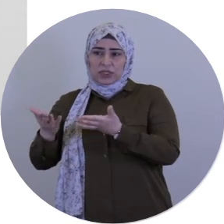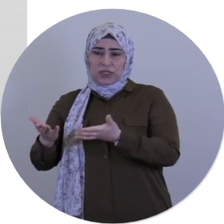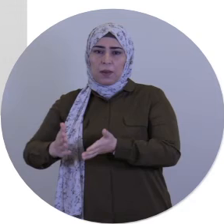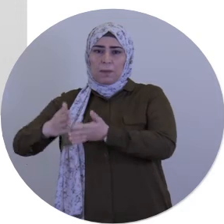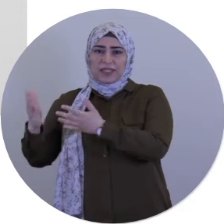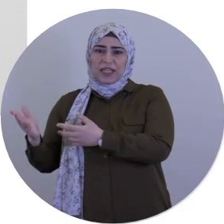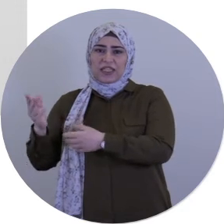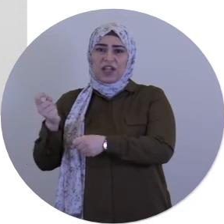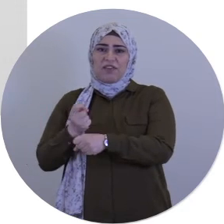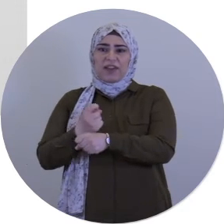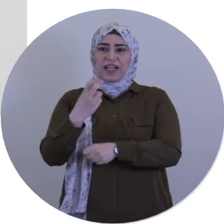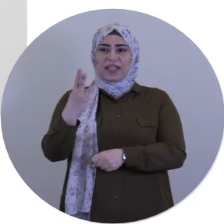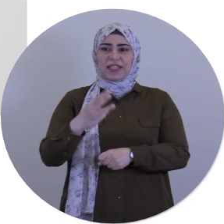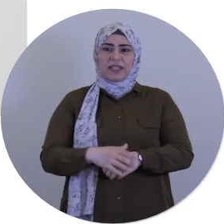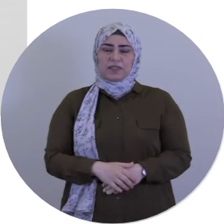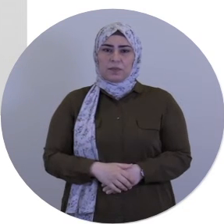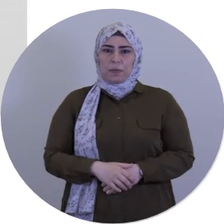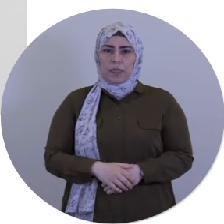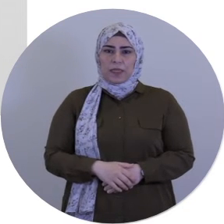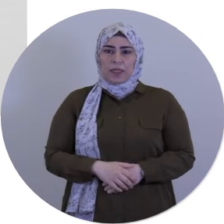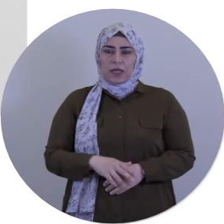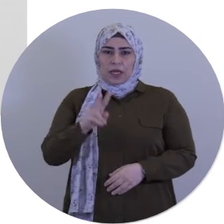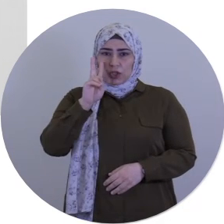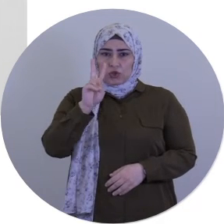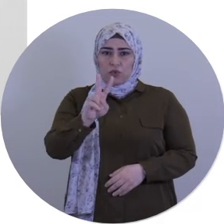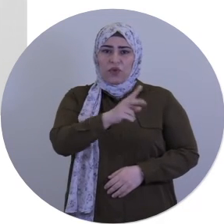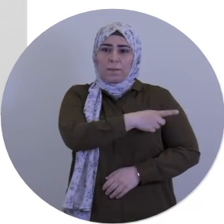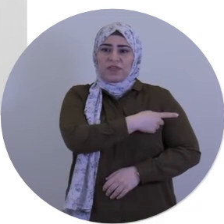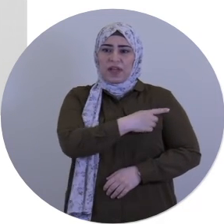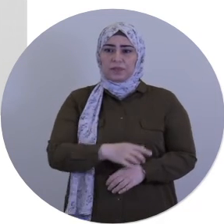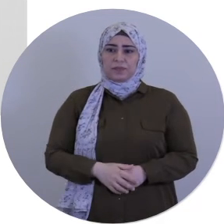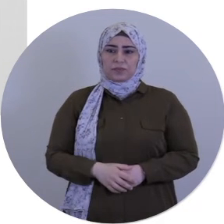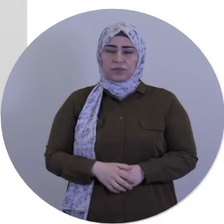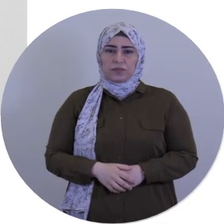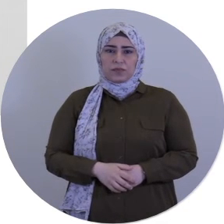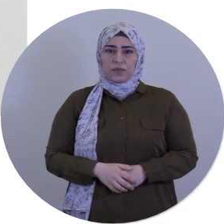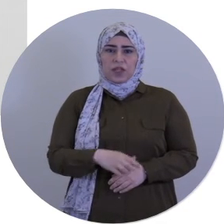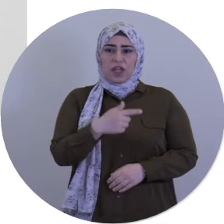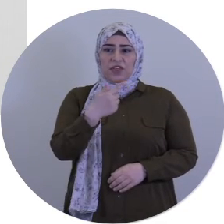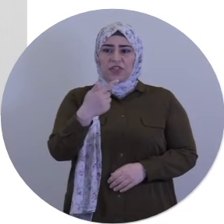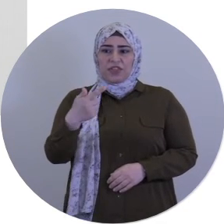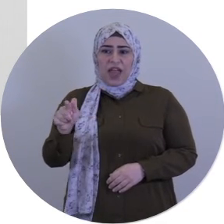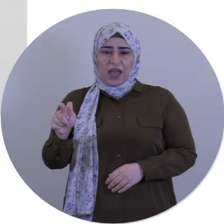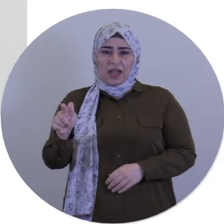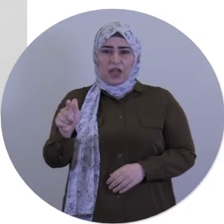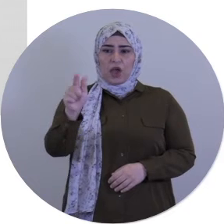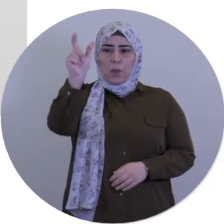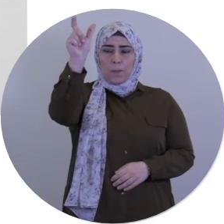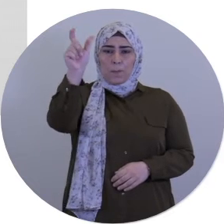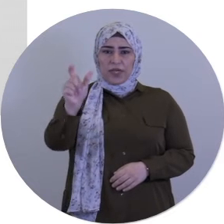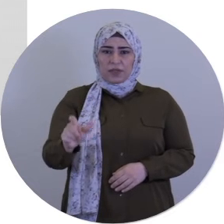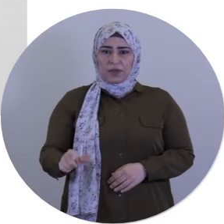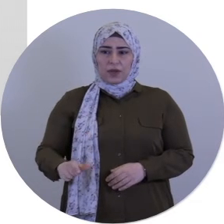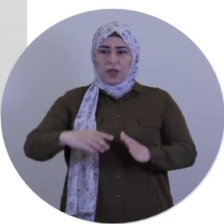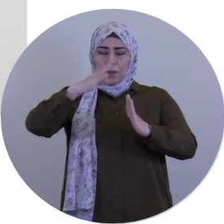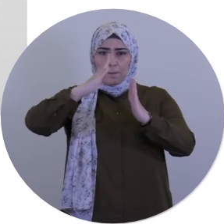the verb in the sentence. Easy. Let's look at some more examples. Here we have a sentence. The painter